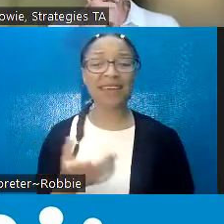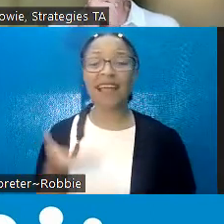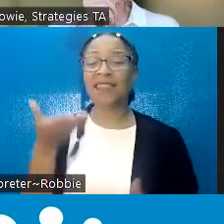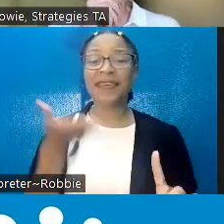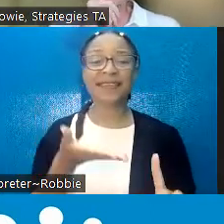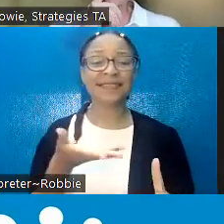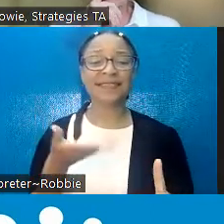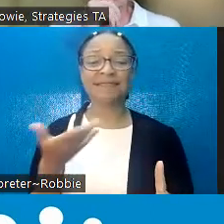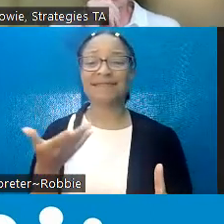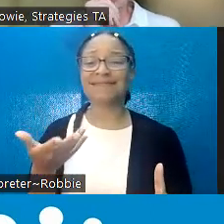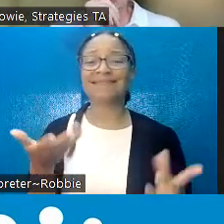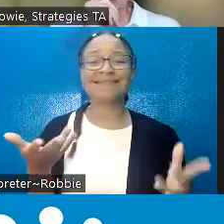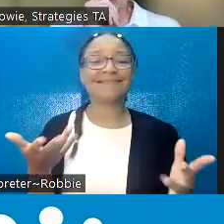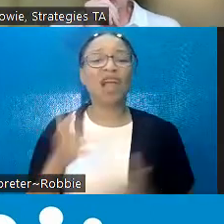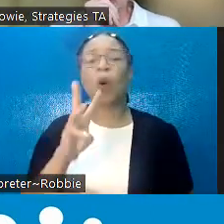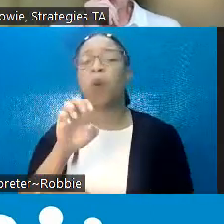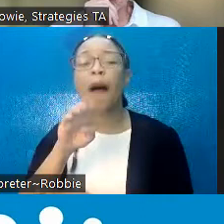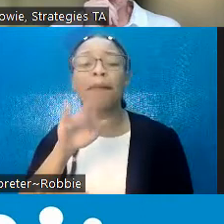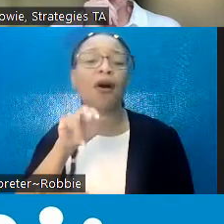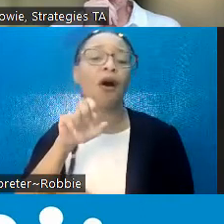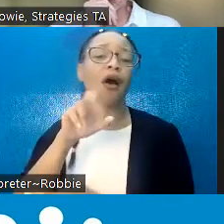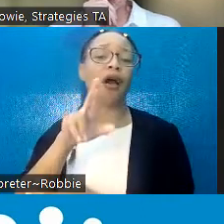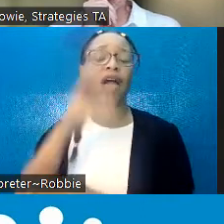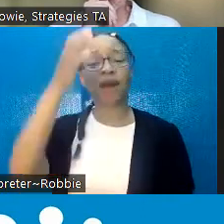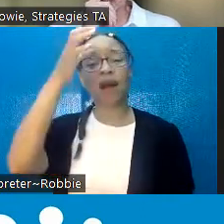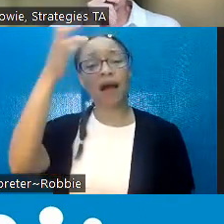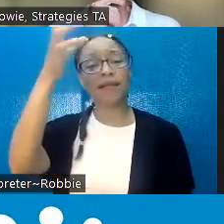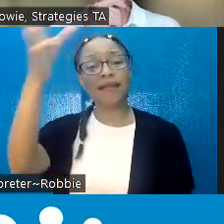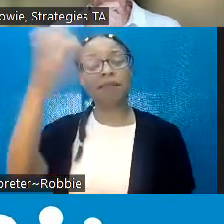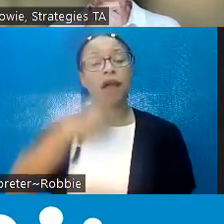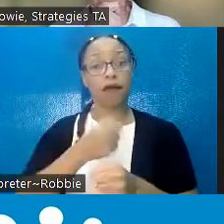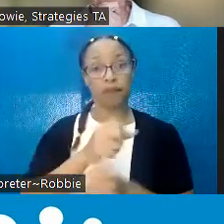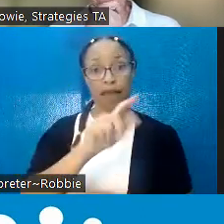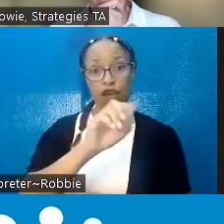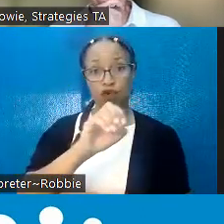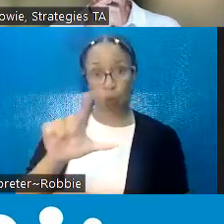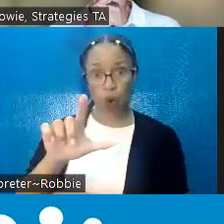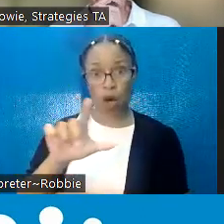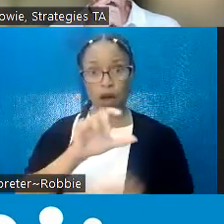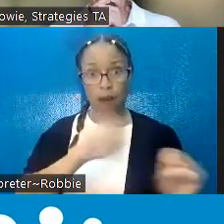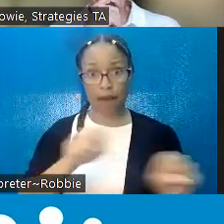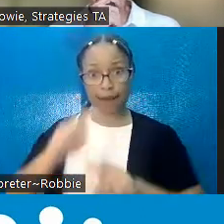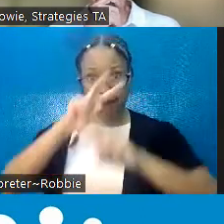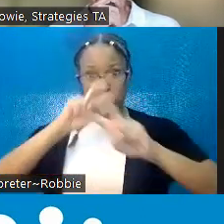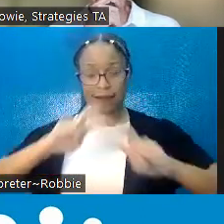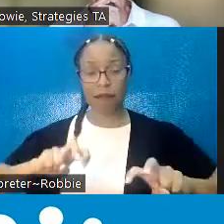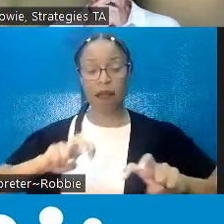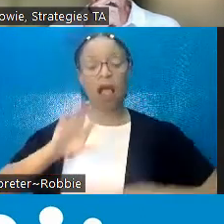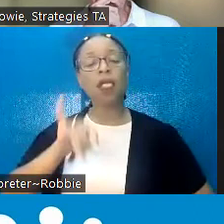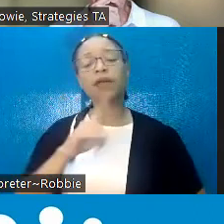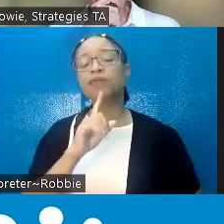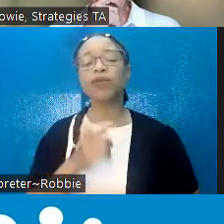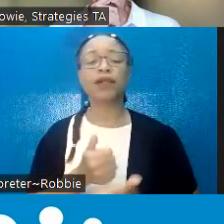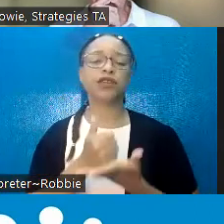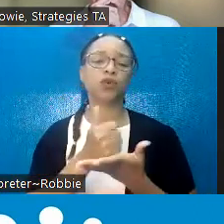whole webinar and the whole concept of this collective sense-making tool, the capacity assessment, is really to help the